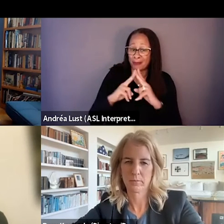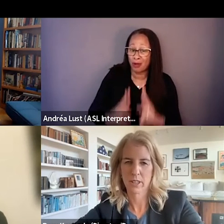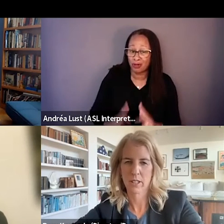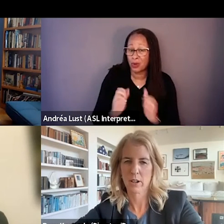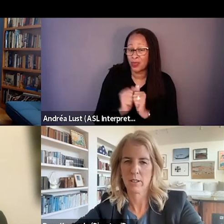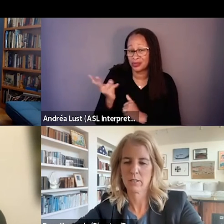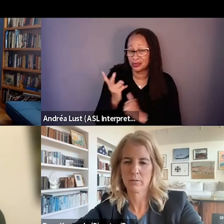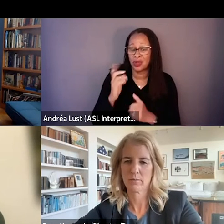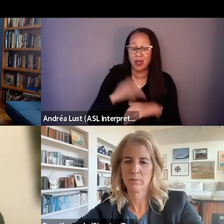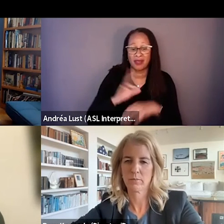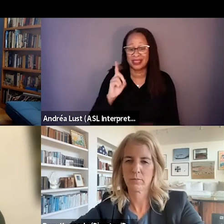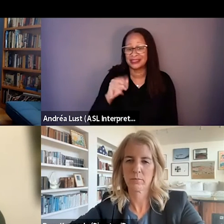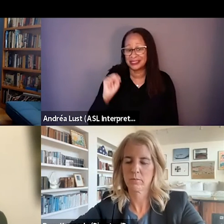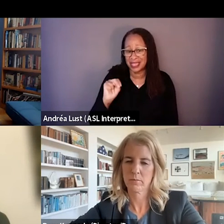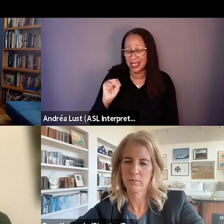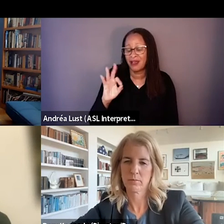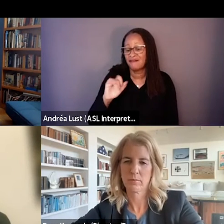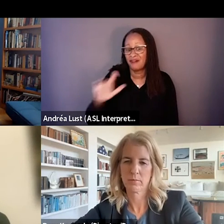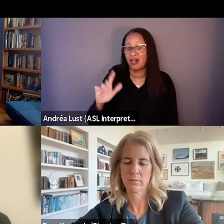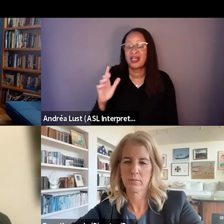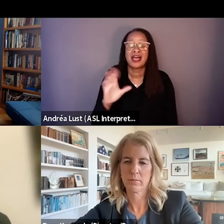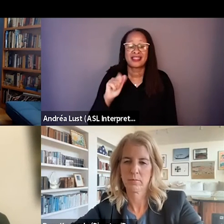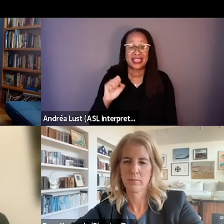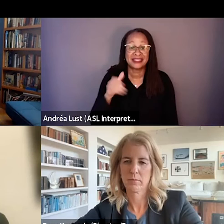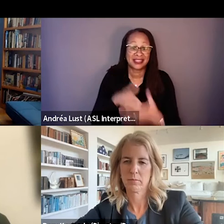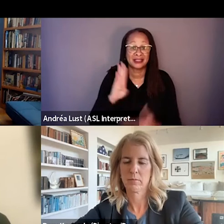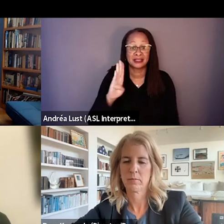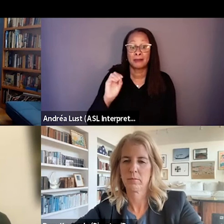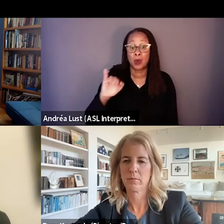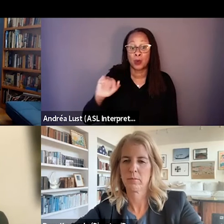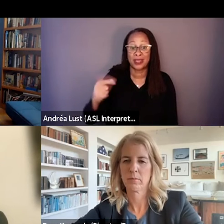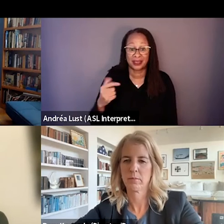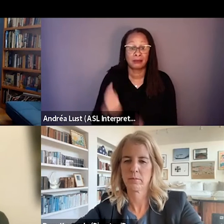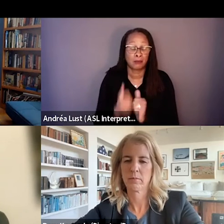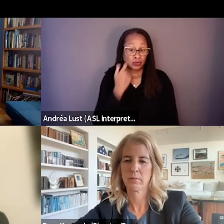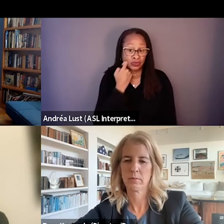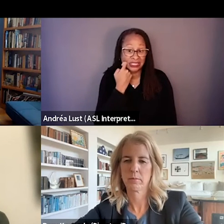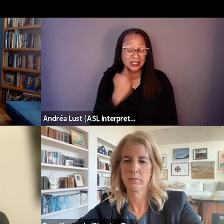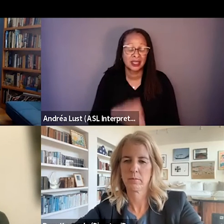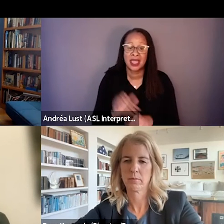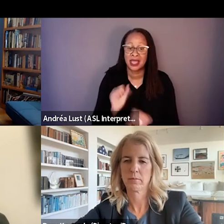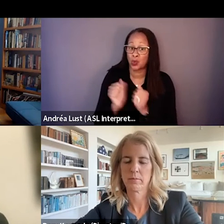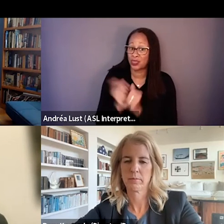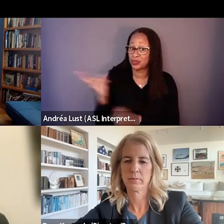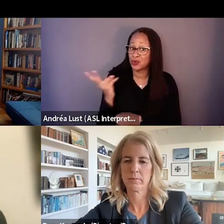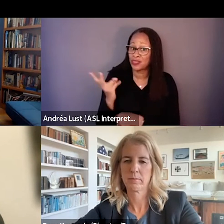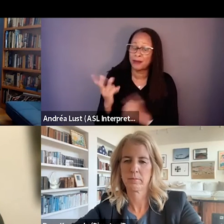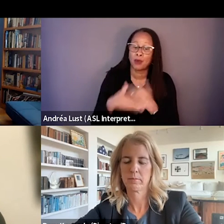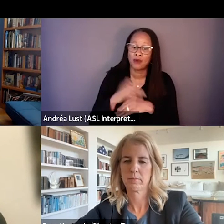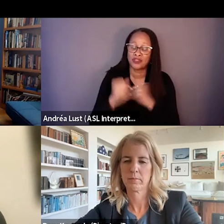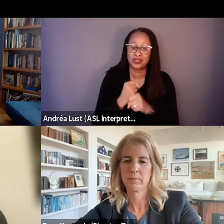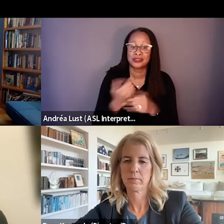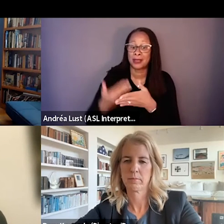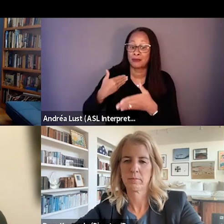before on our Downfall, the Case Against Boeing project most recently, and I've worked with them over the years in my previous life,